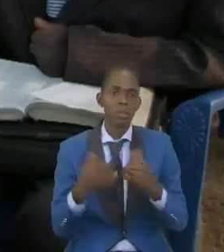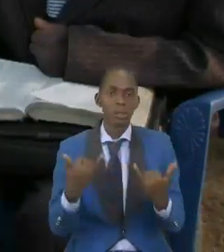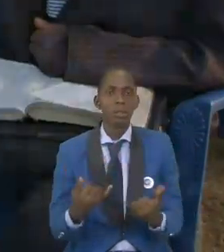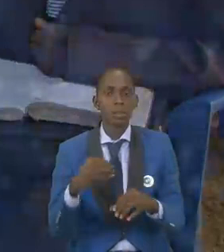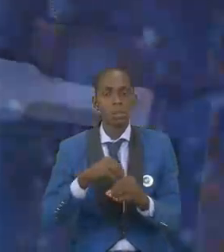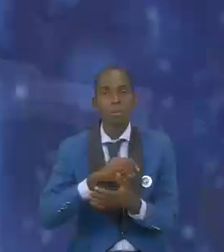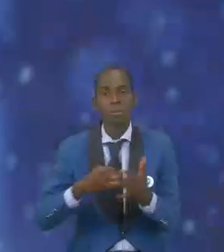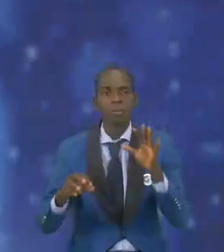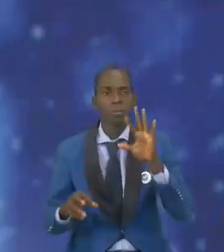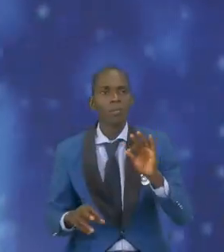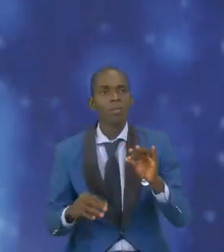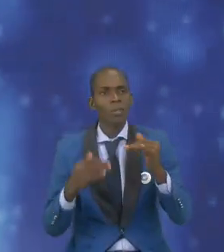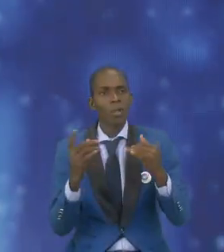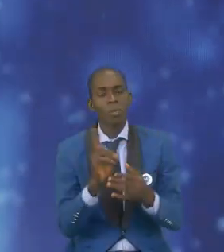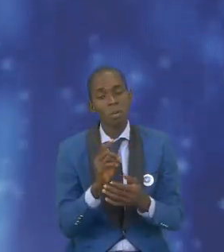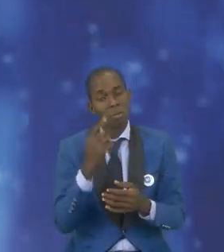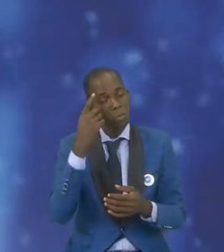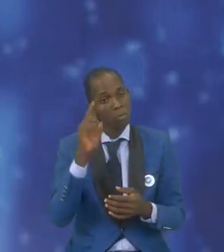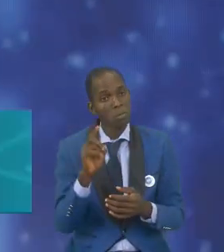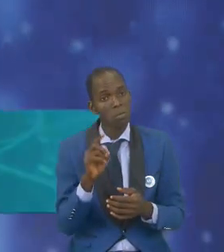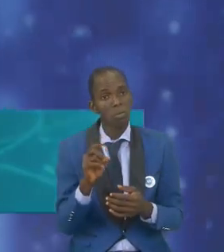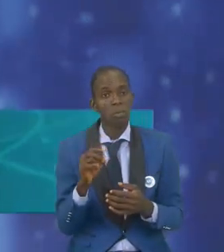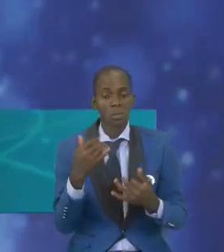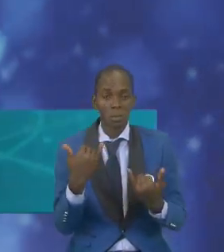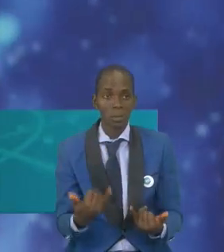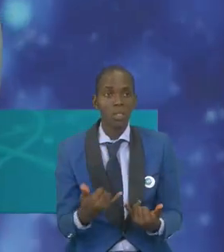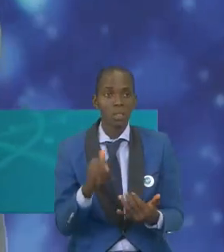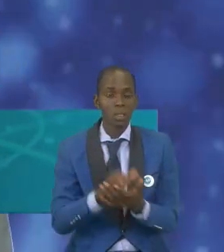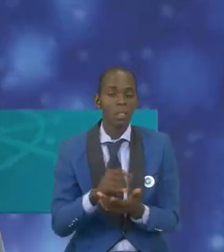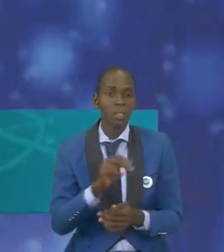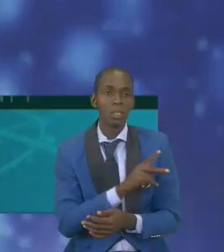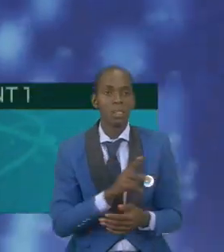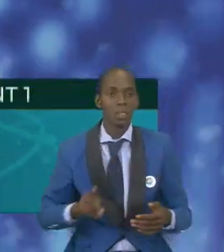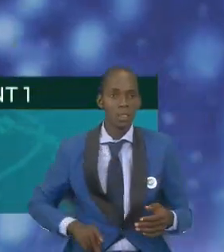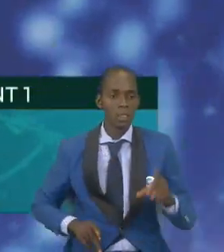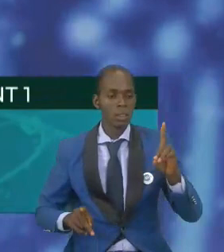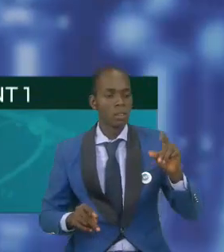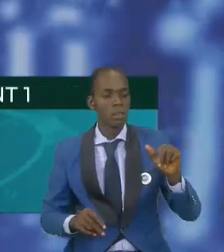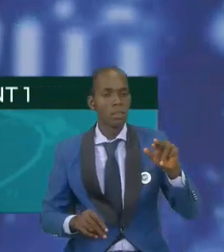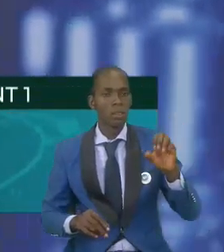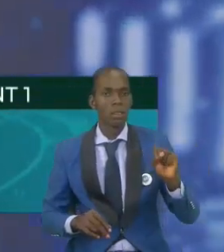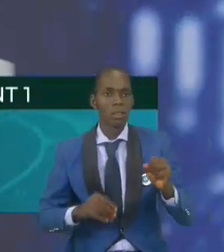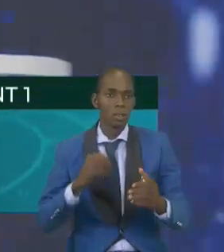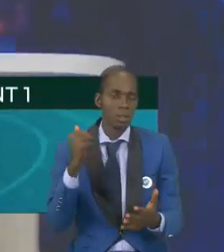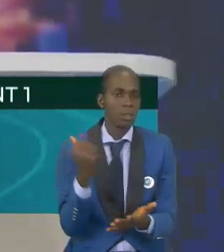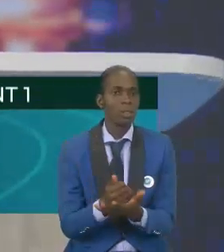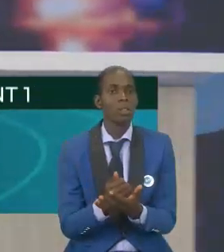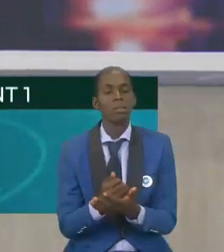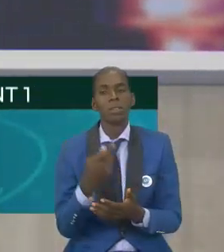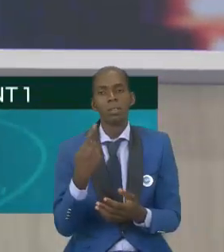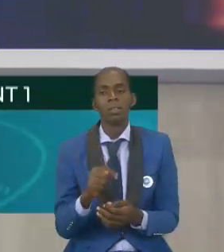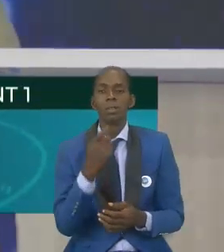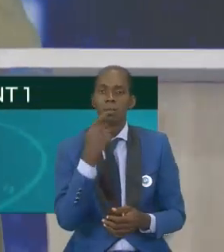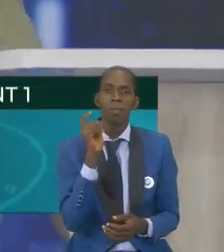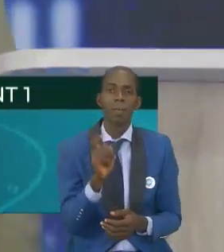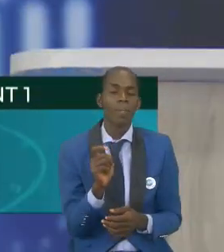king Darius signed the writing and the decree. Every